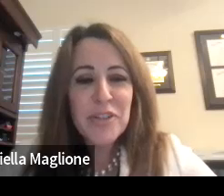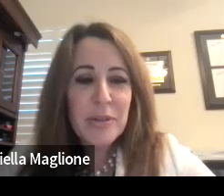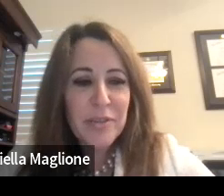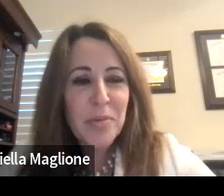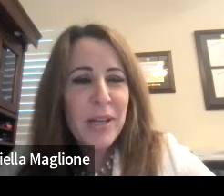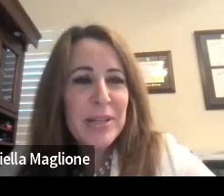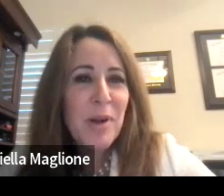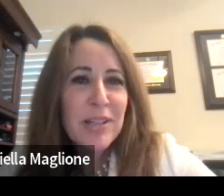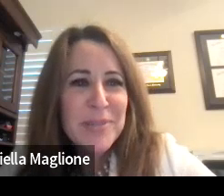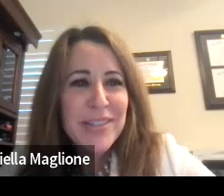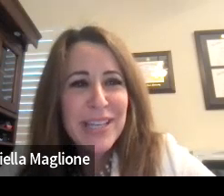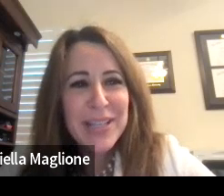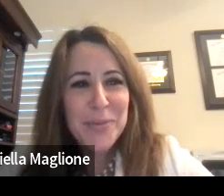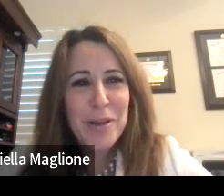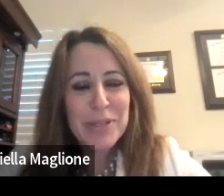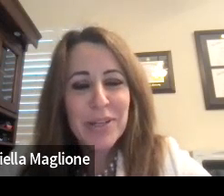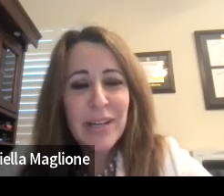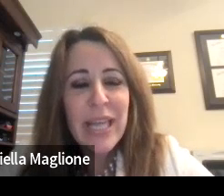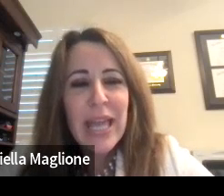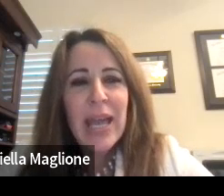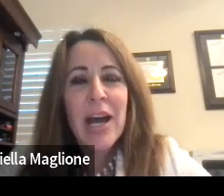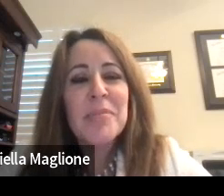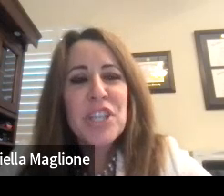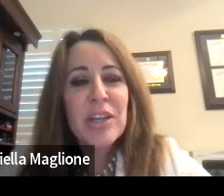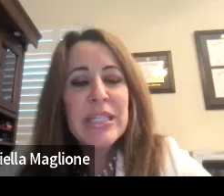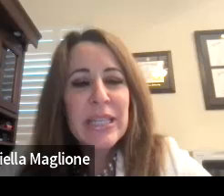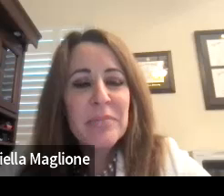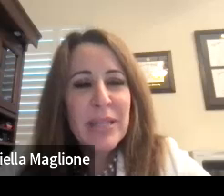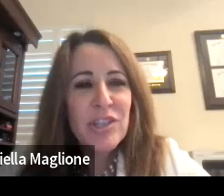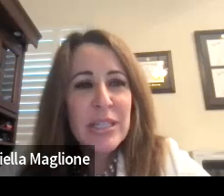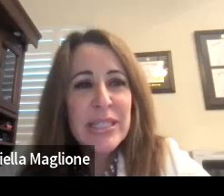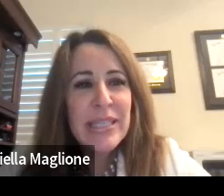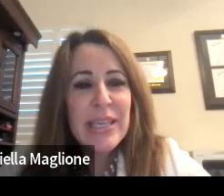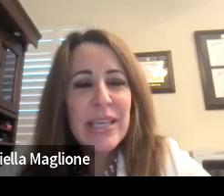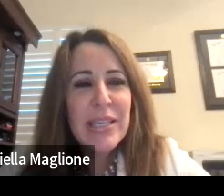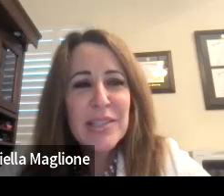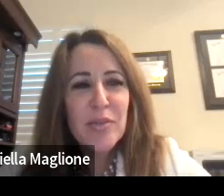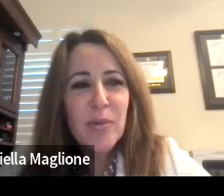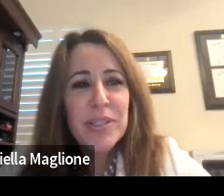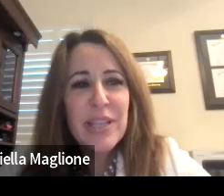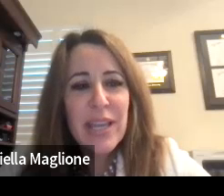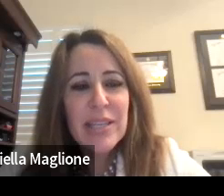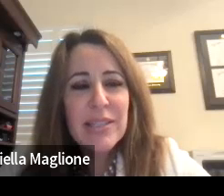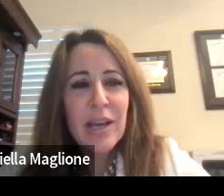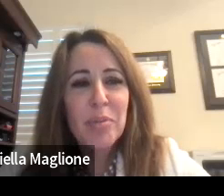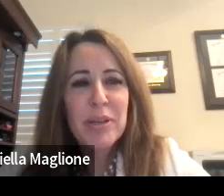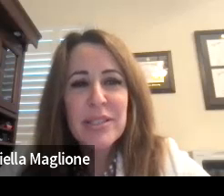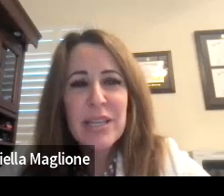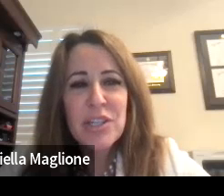Good afternoon, everyone, and welcome to today's webinar. Sherry did mention CEs, so for